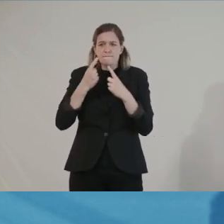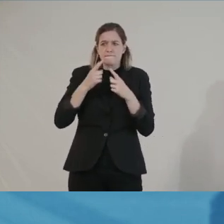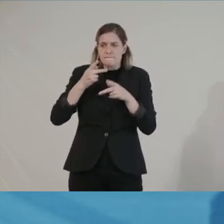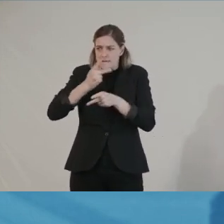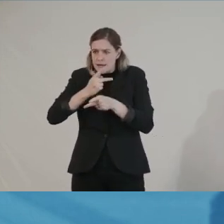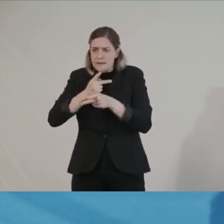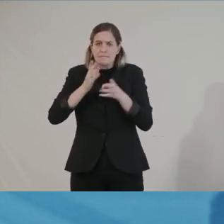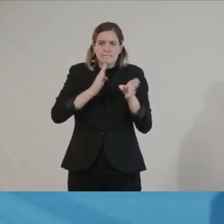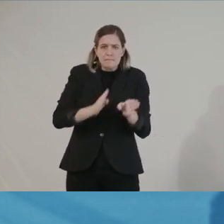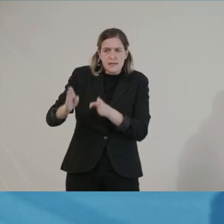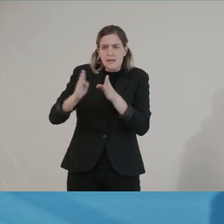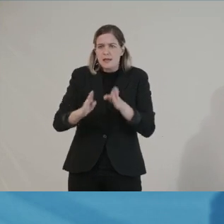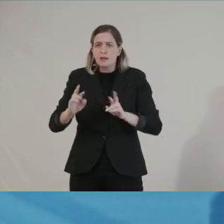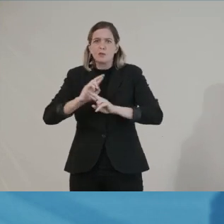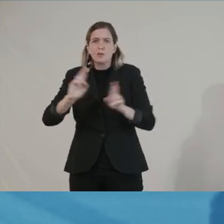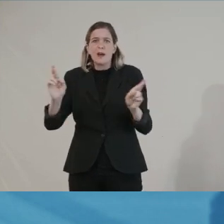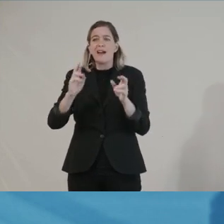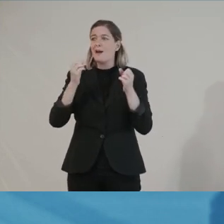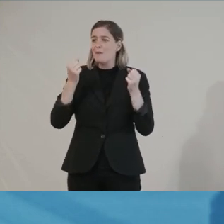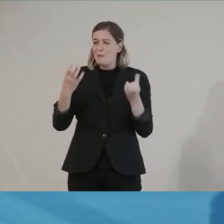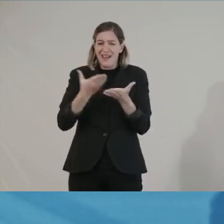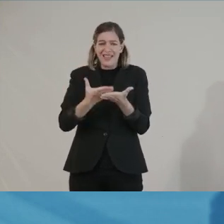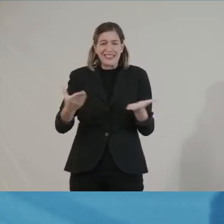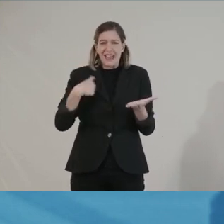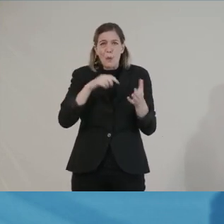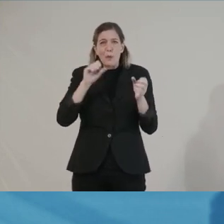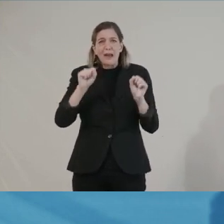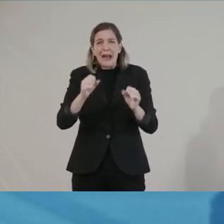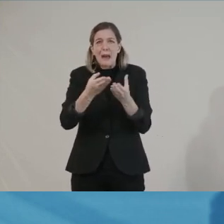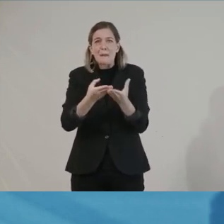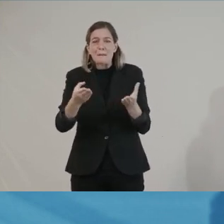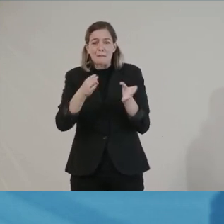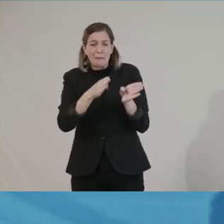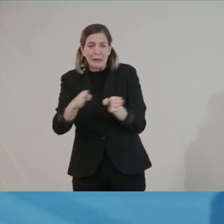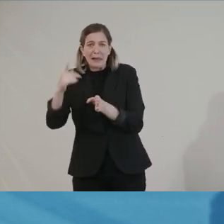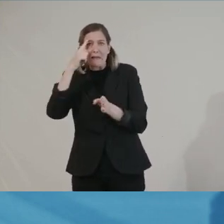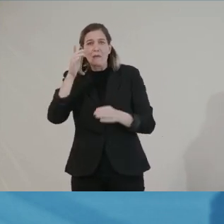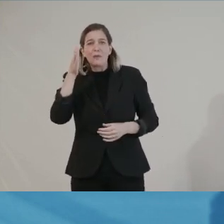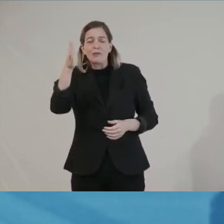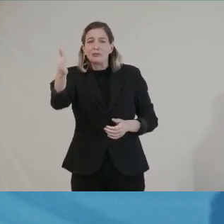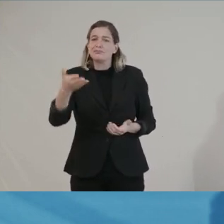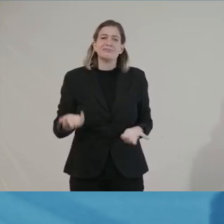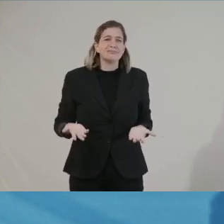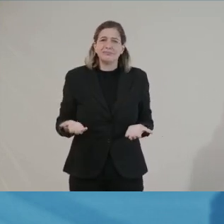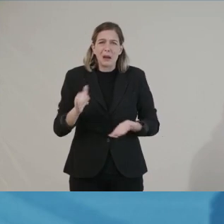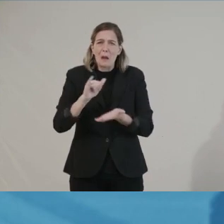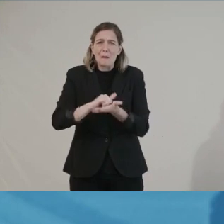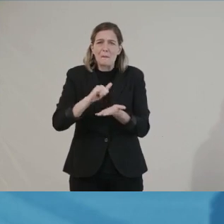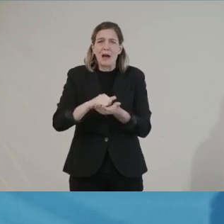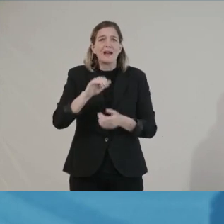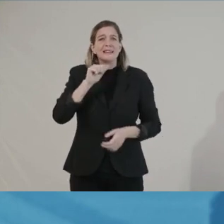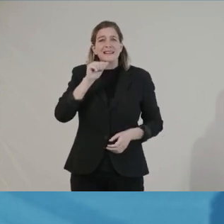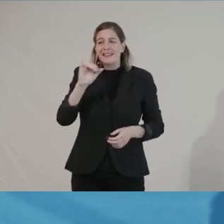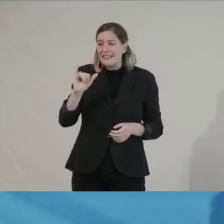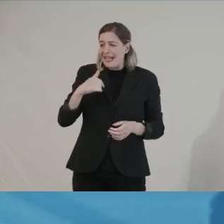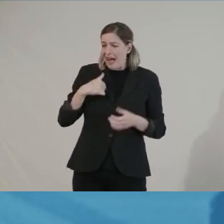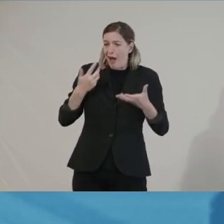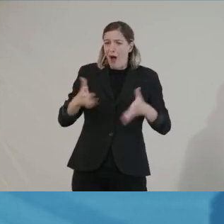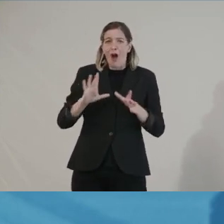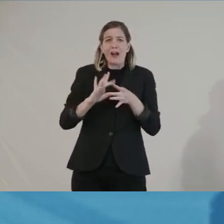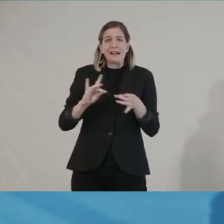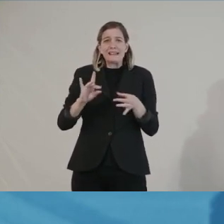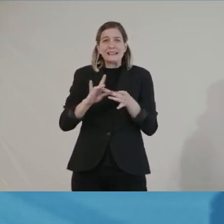we're going to make, like I said, it's not going to be that light switch. You saw the decisions that were made along the way,